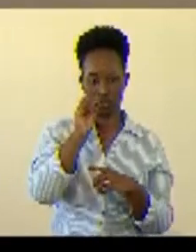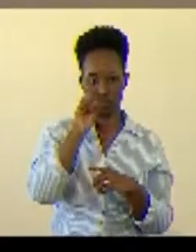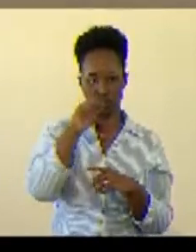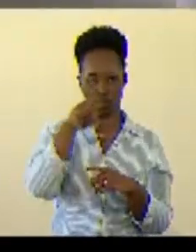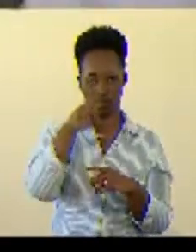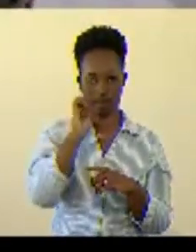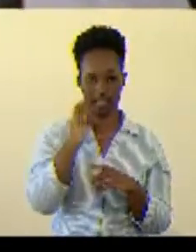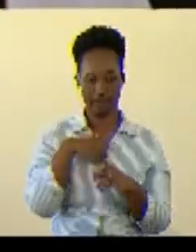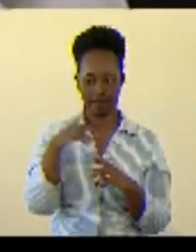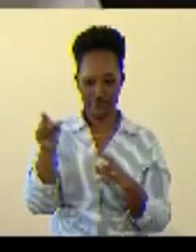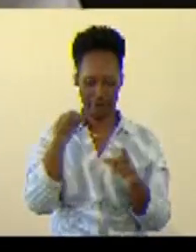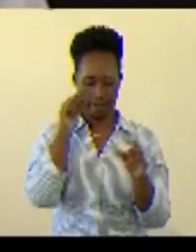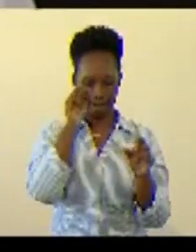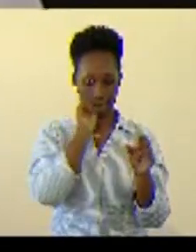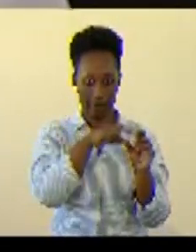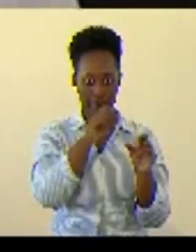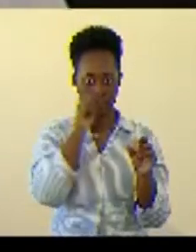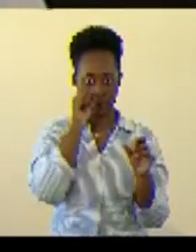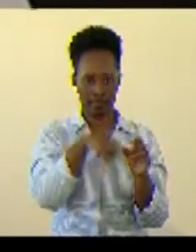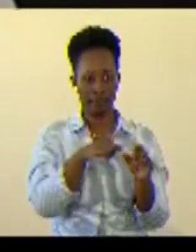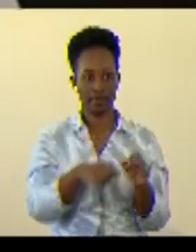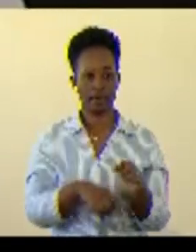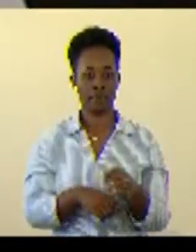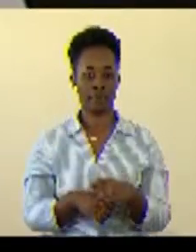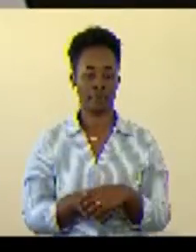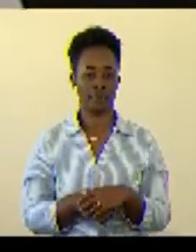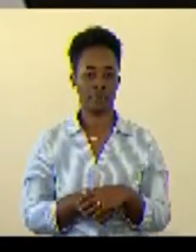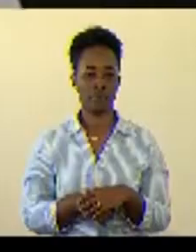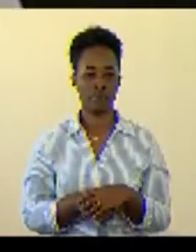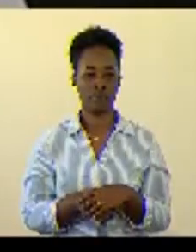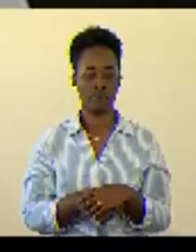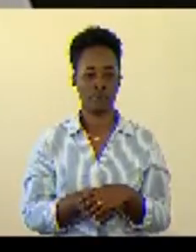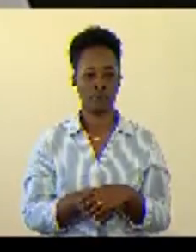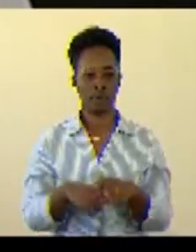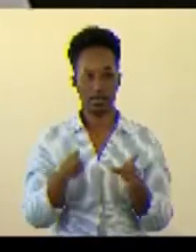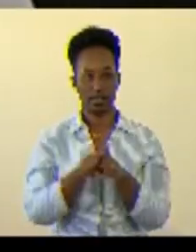a sample which is almost measuring like 2